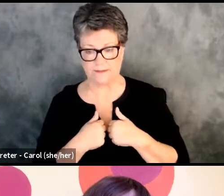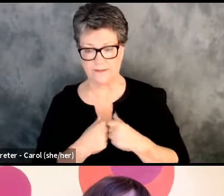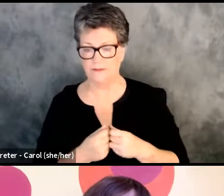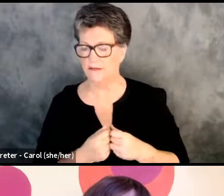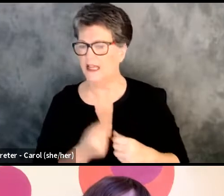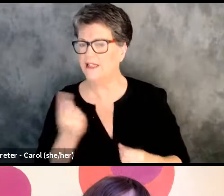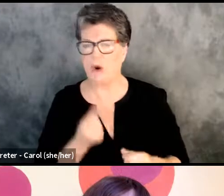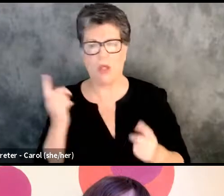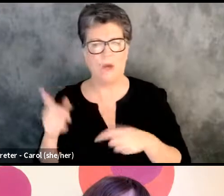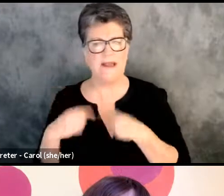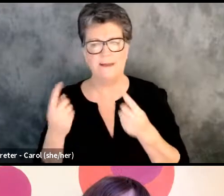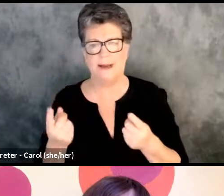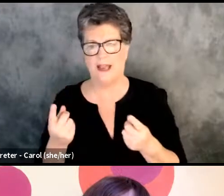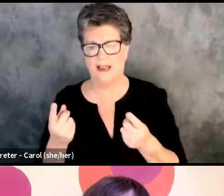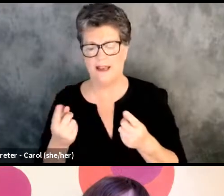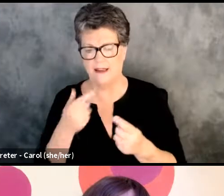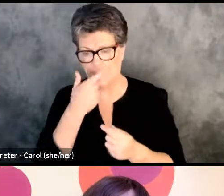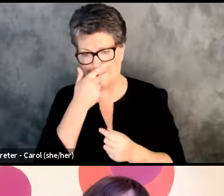always been